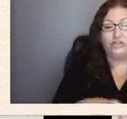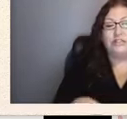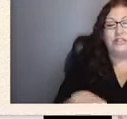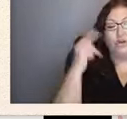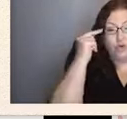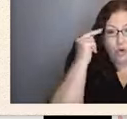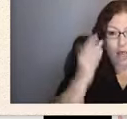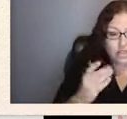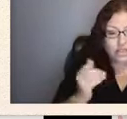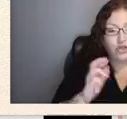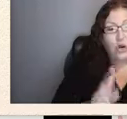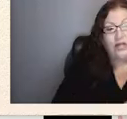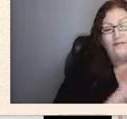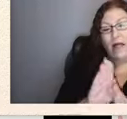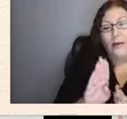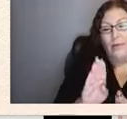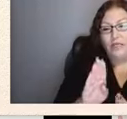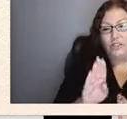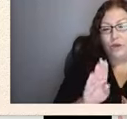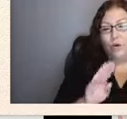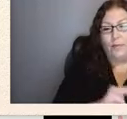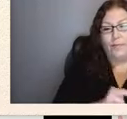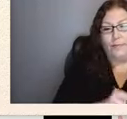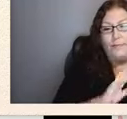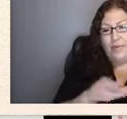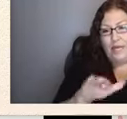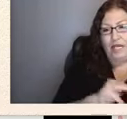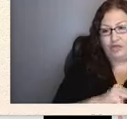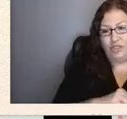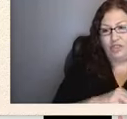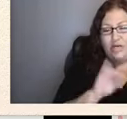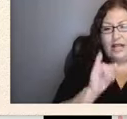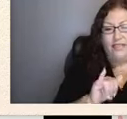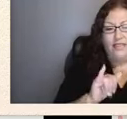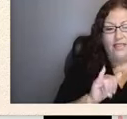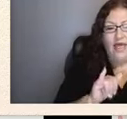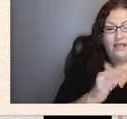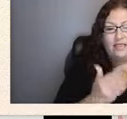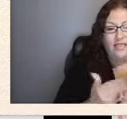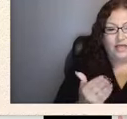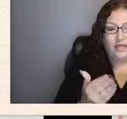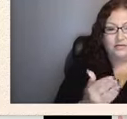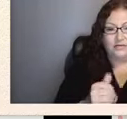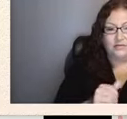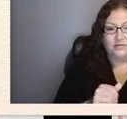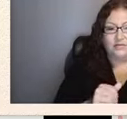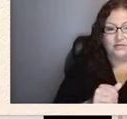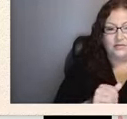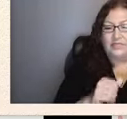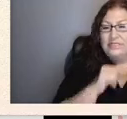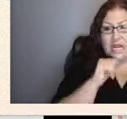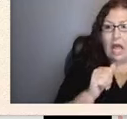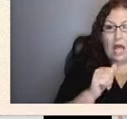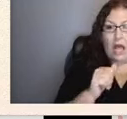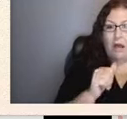pediatricians. And of course, the things I've mentioned that is not an exhaustive list.